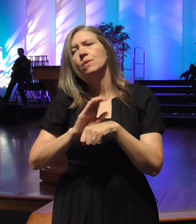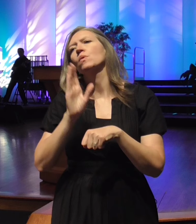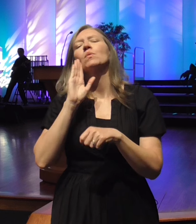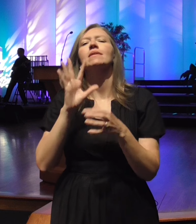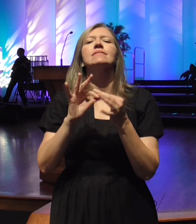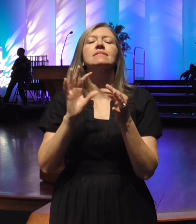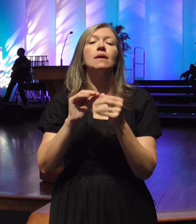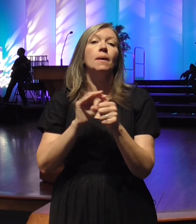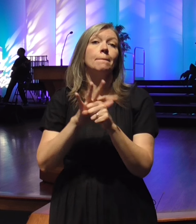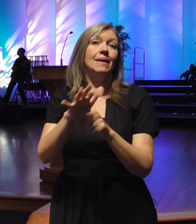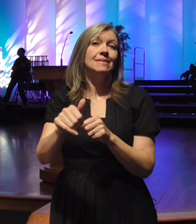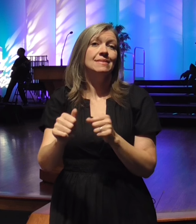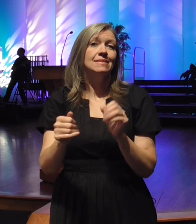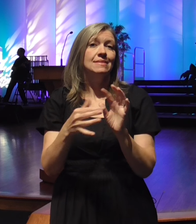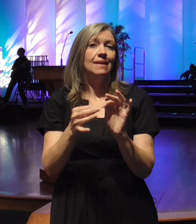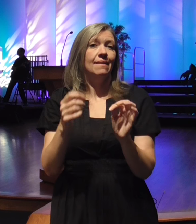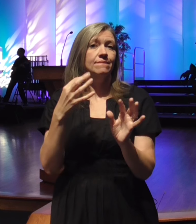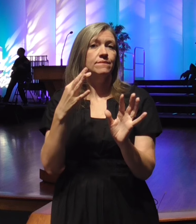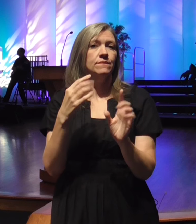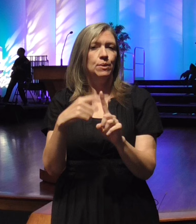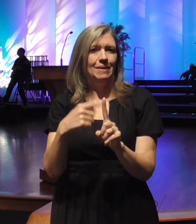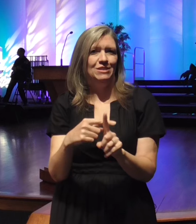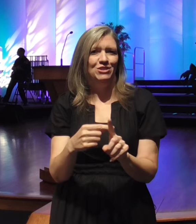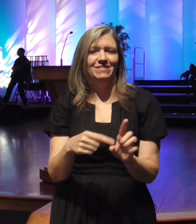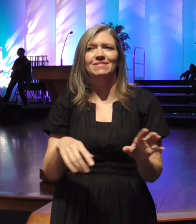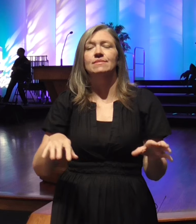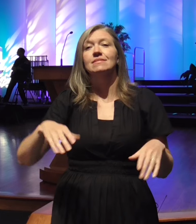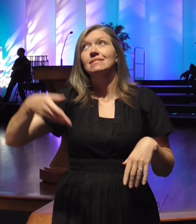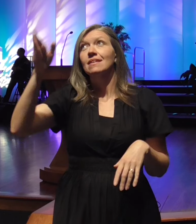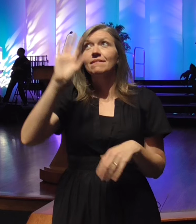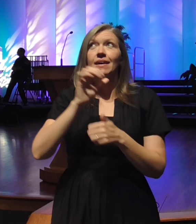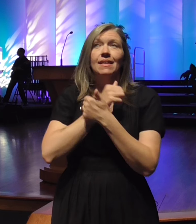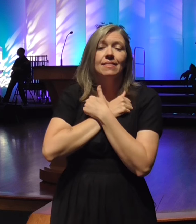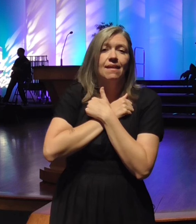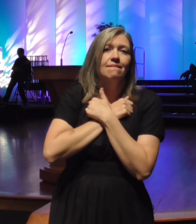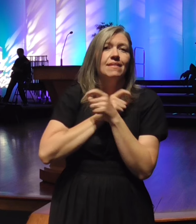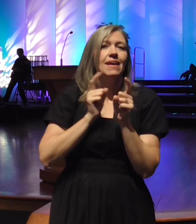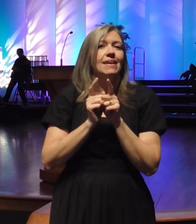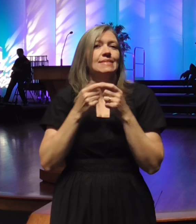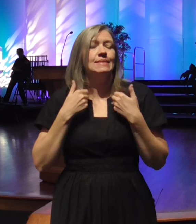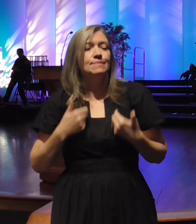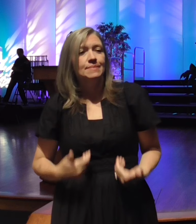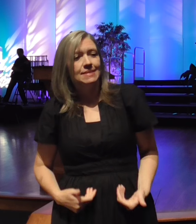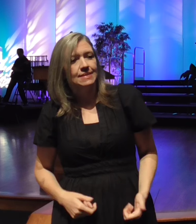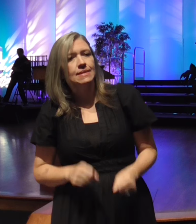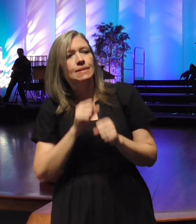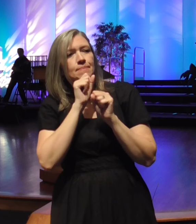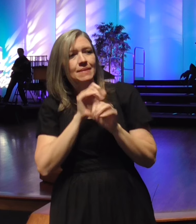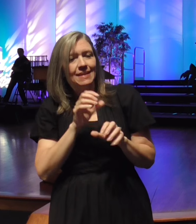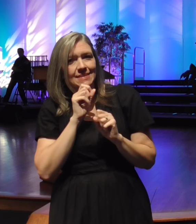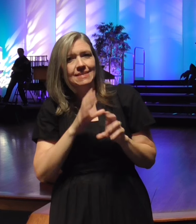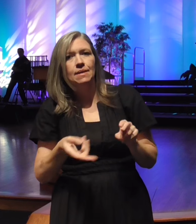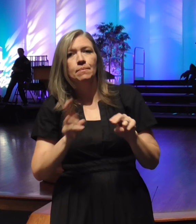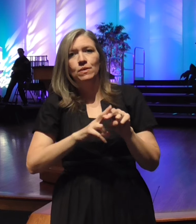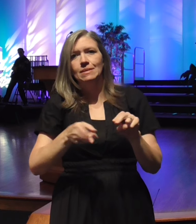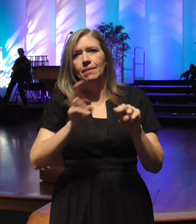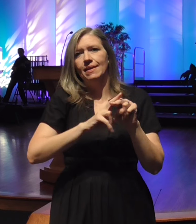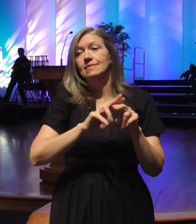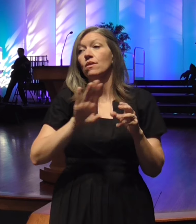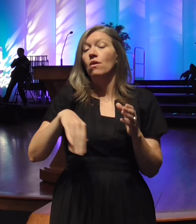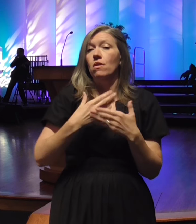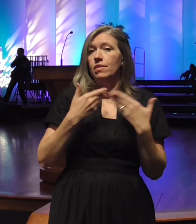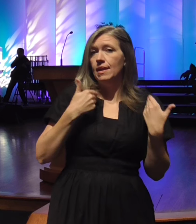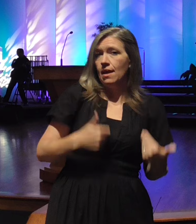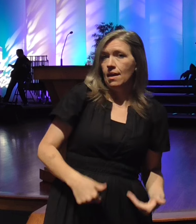we go about this wonderful act of serving, supporting, and uplifting our Mile High Church. So let's say our abundance affirmation together before we do